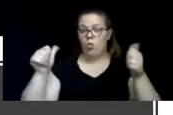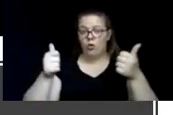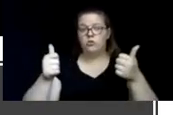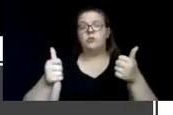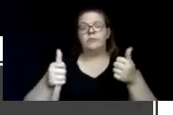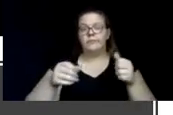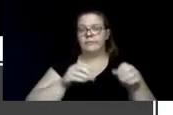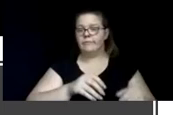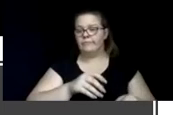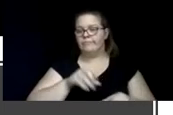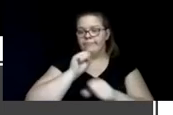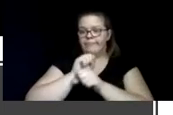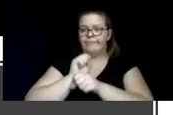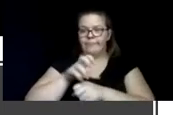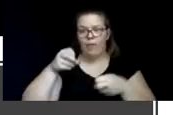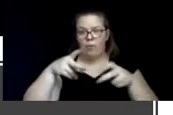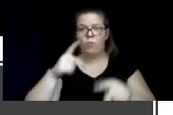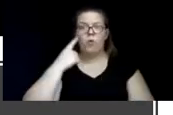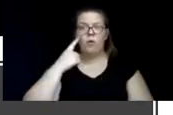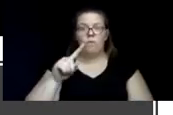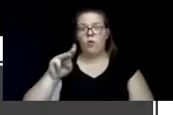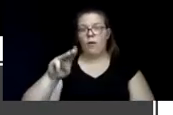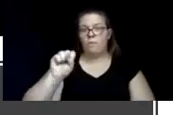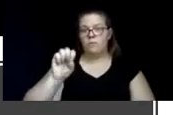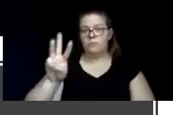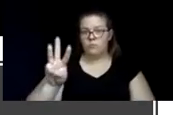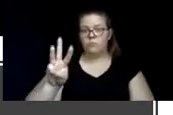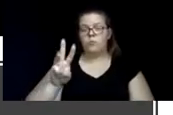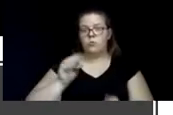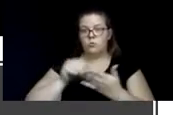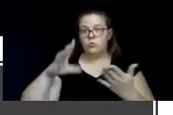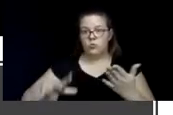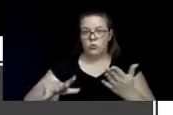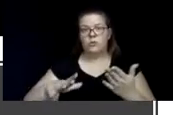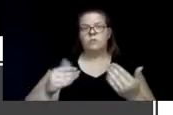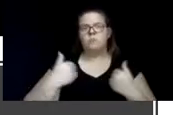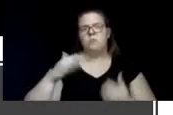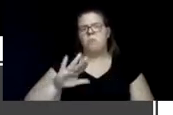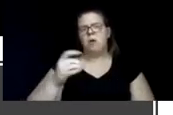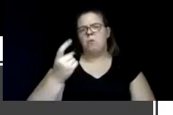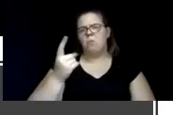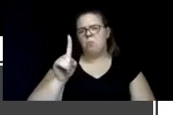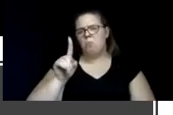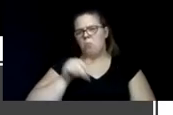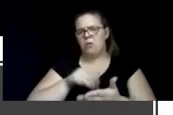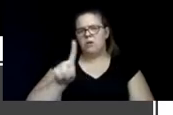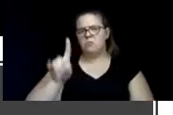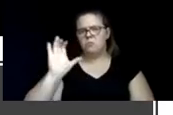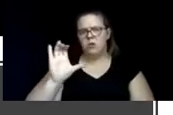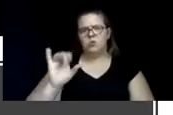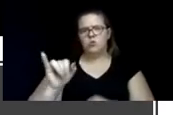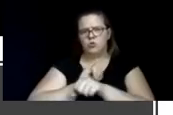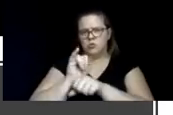students, approximately 1,100 interns across the country. That's a lot